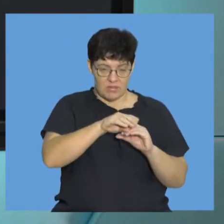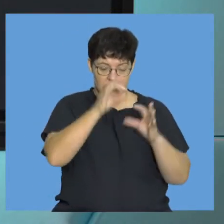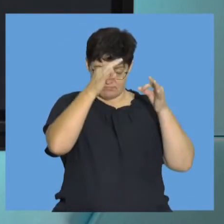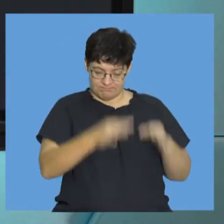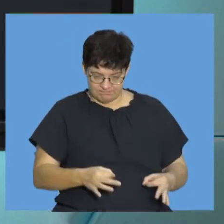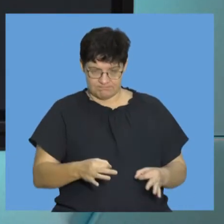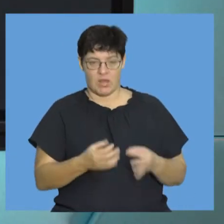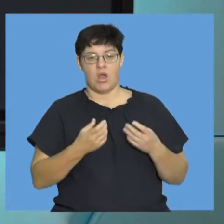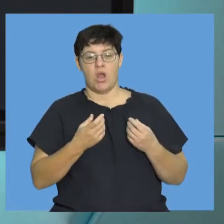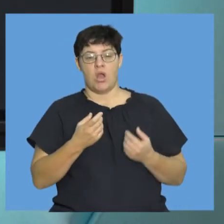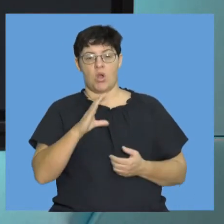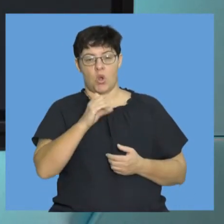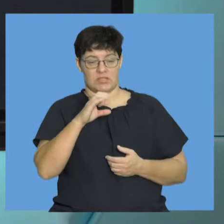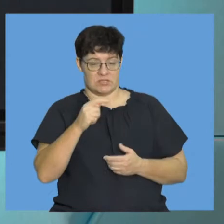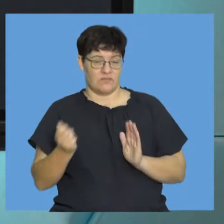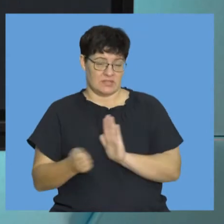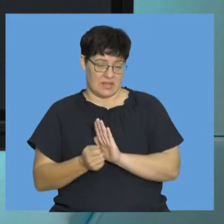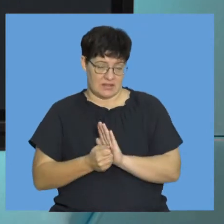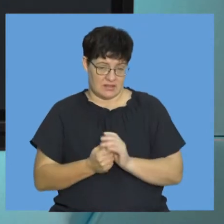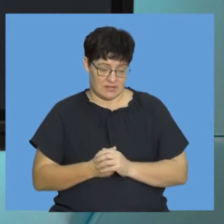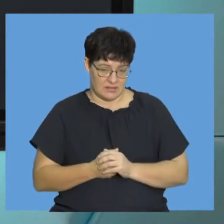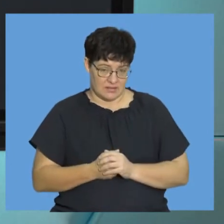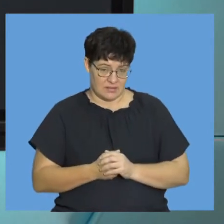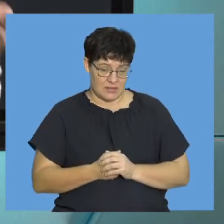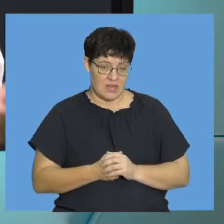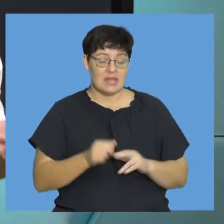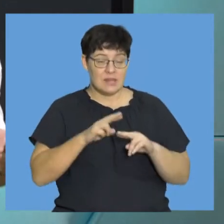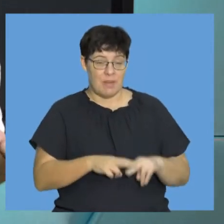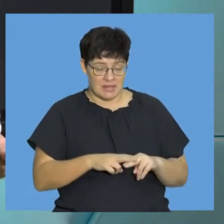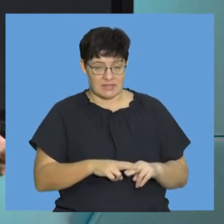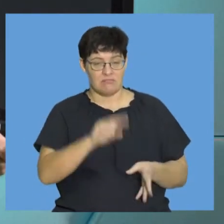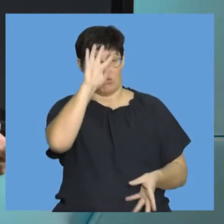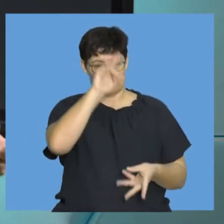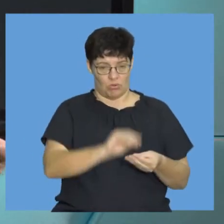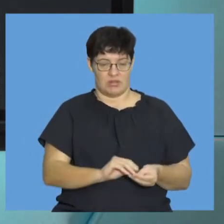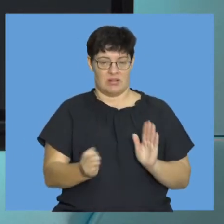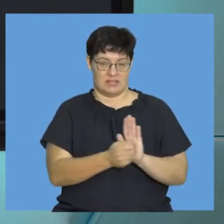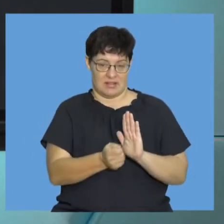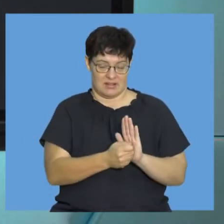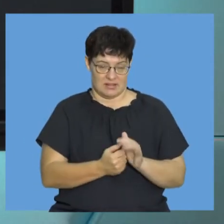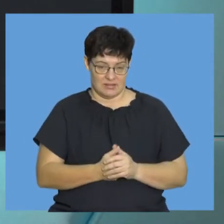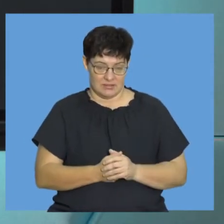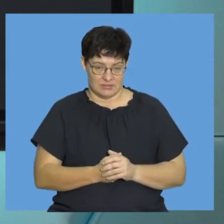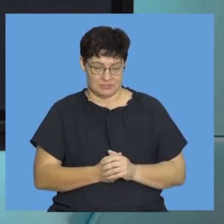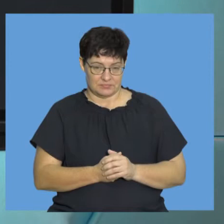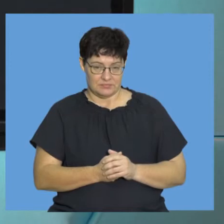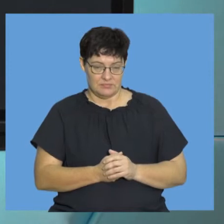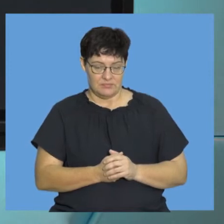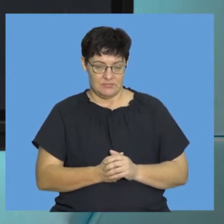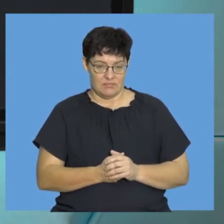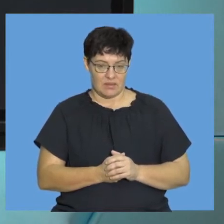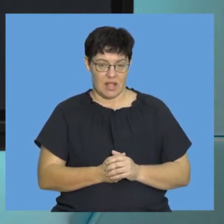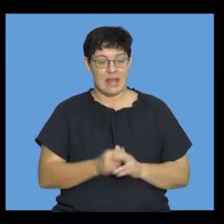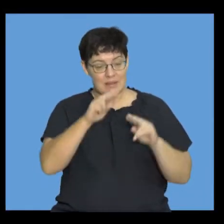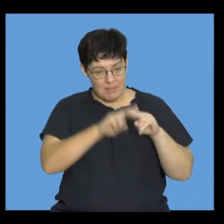cost of sale. Your cost of sale is dependent on your total sales, right? Depending on the information that's given to